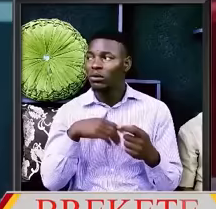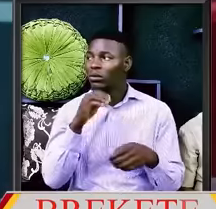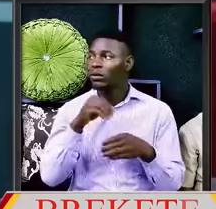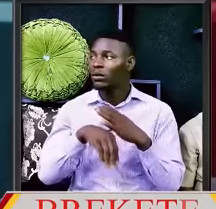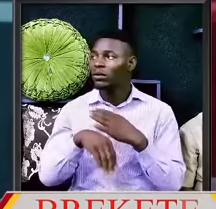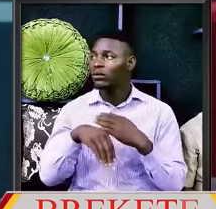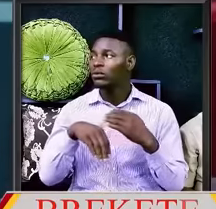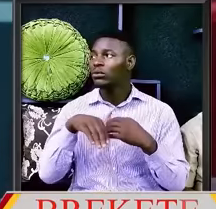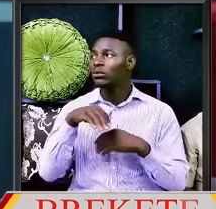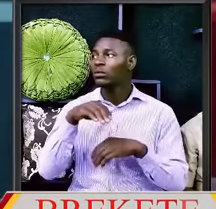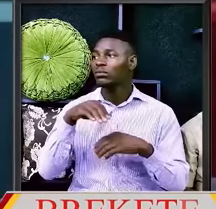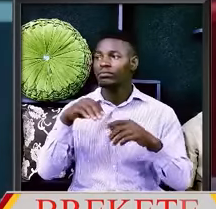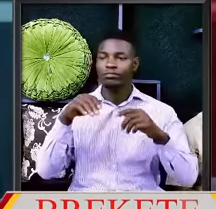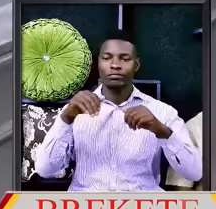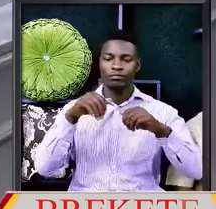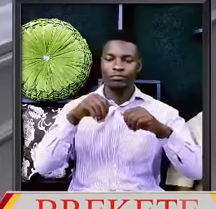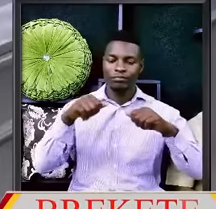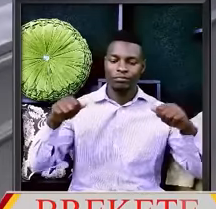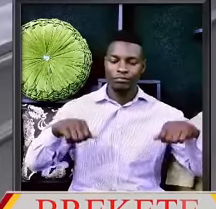cubicle with them, with him.